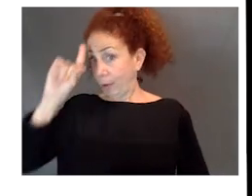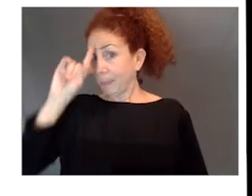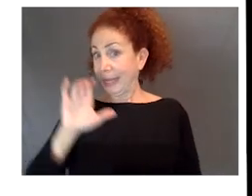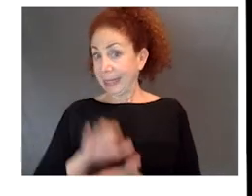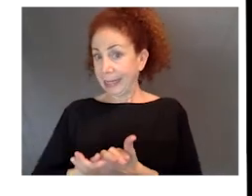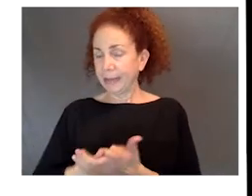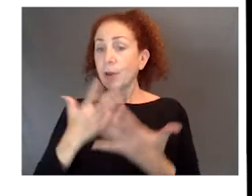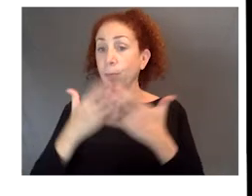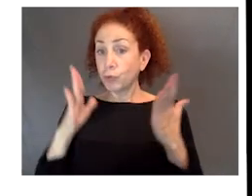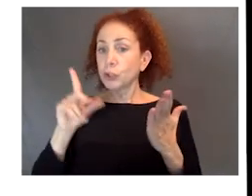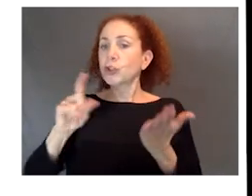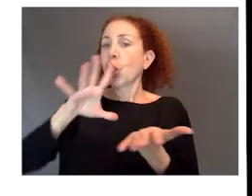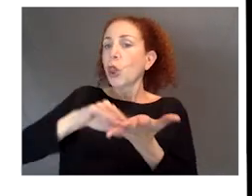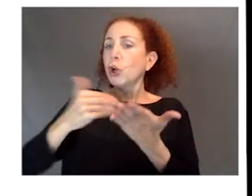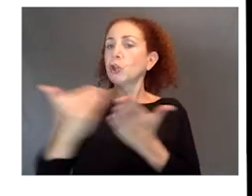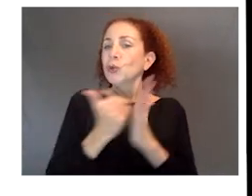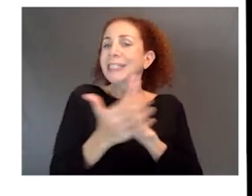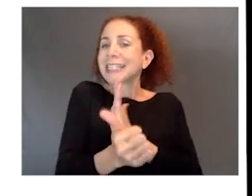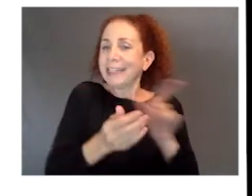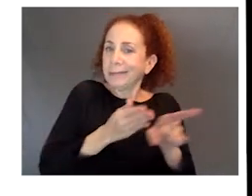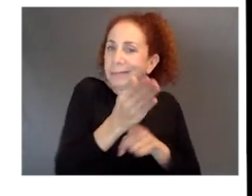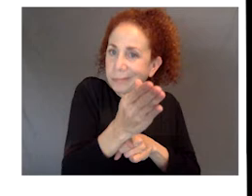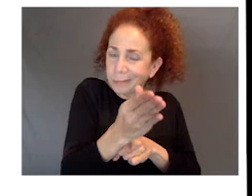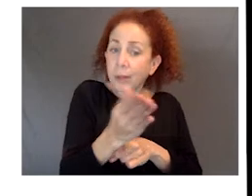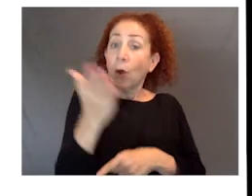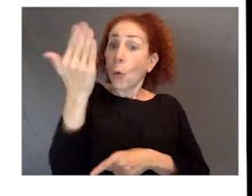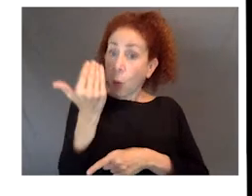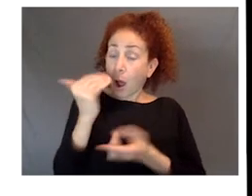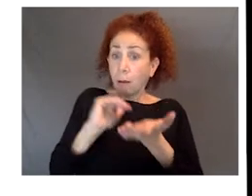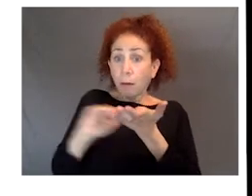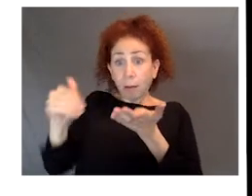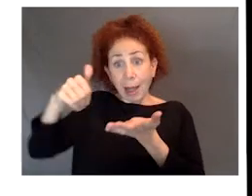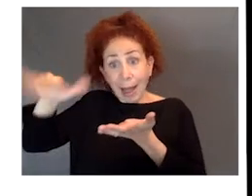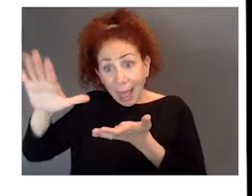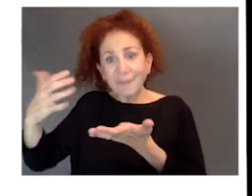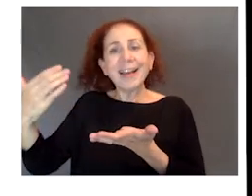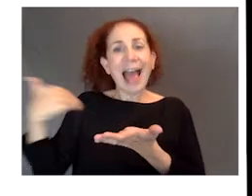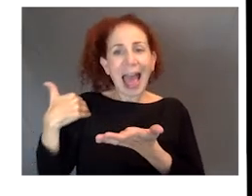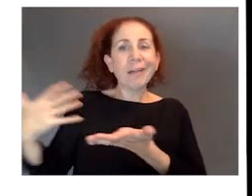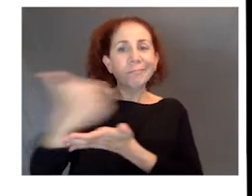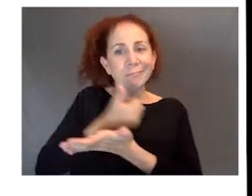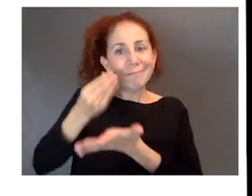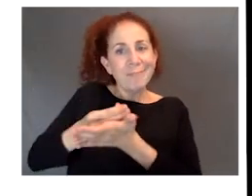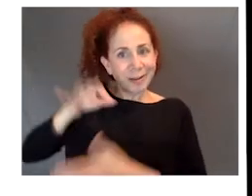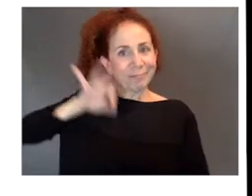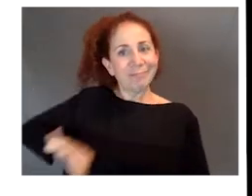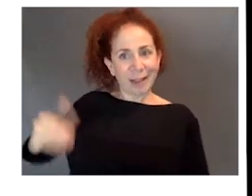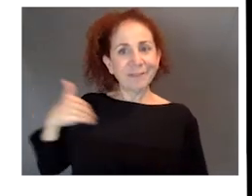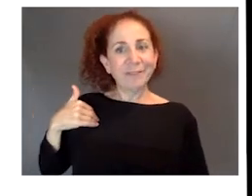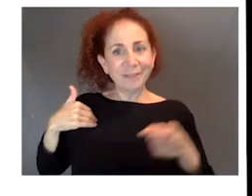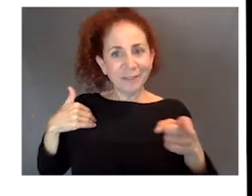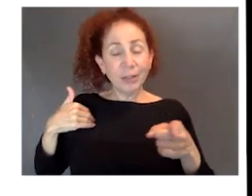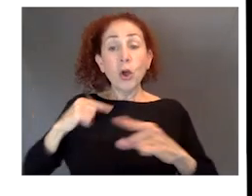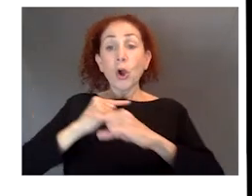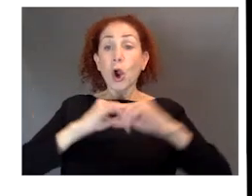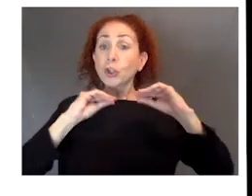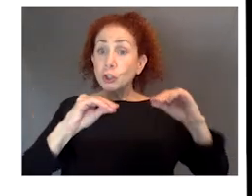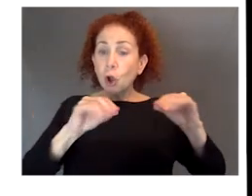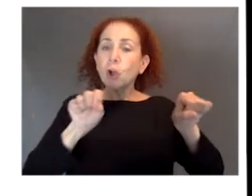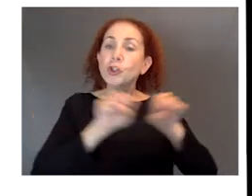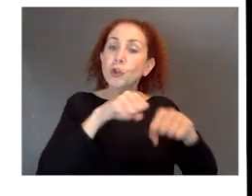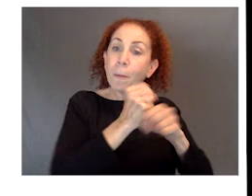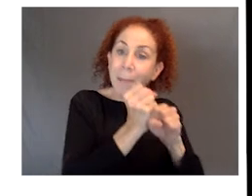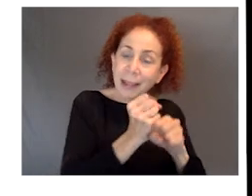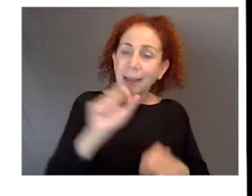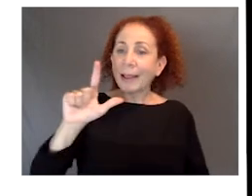that prisoners should learn a trade skill to help support them once they left the prison. So the guards taught such skills as